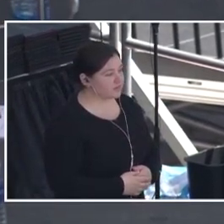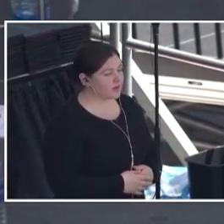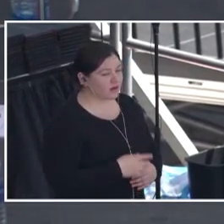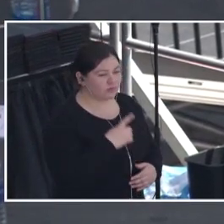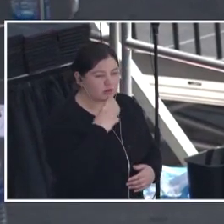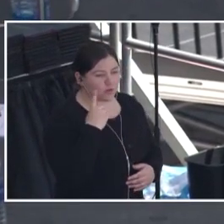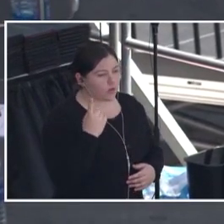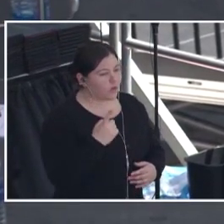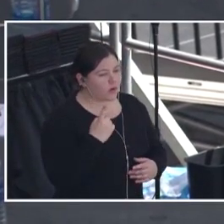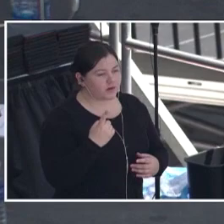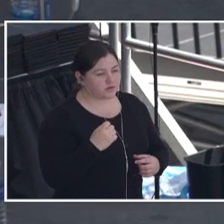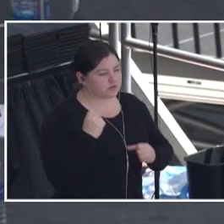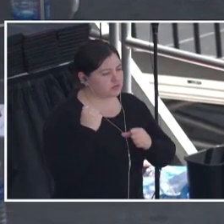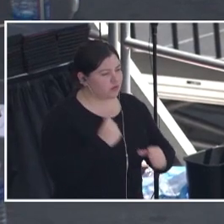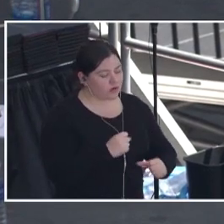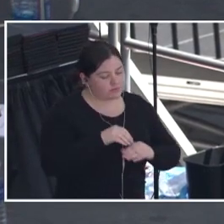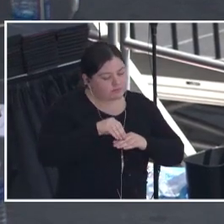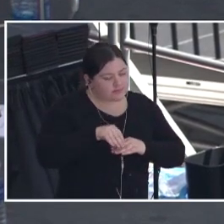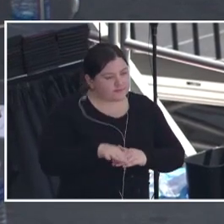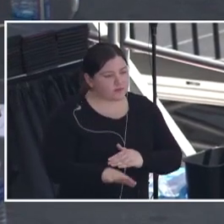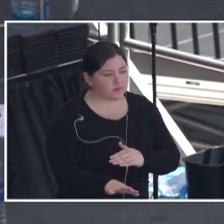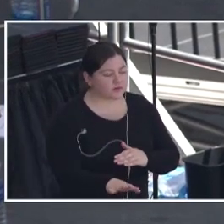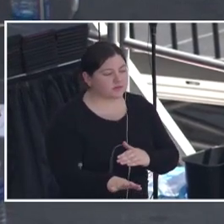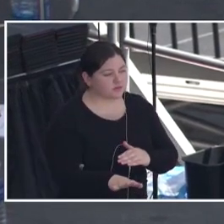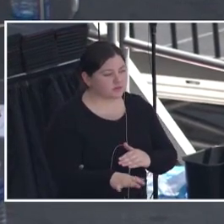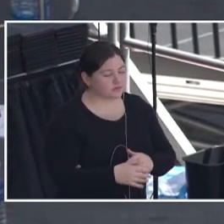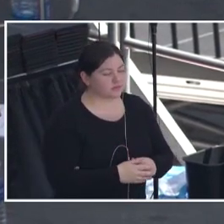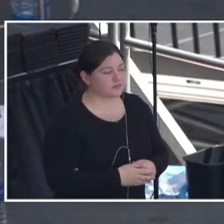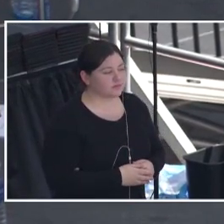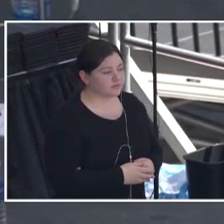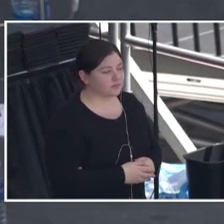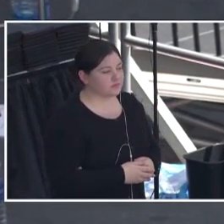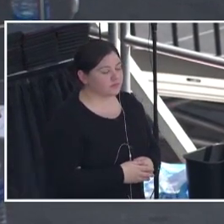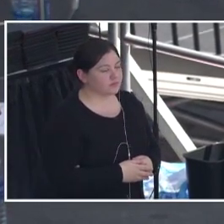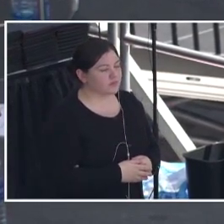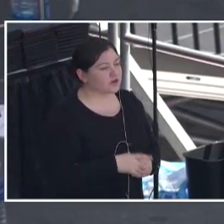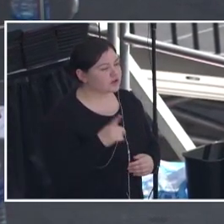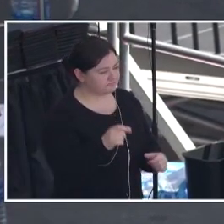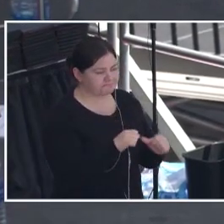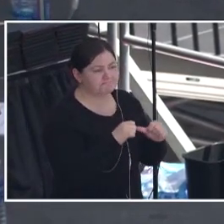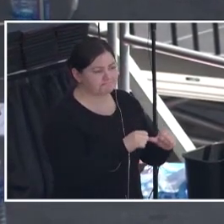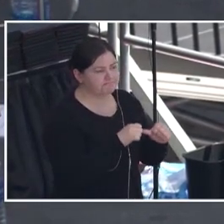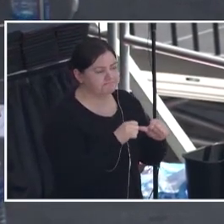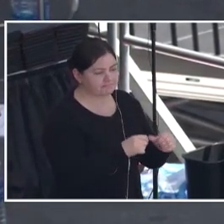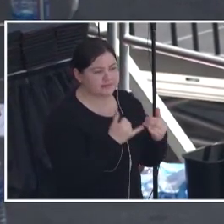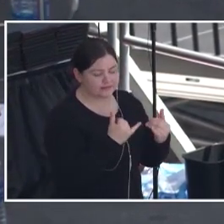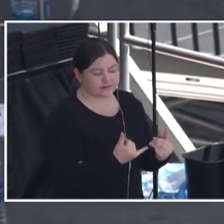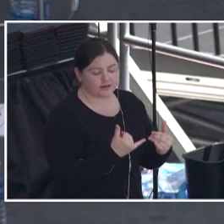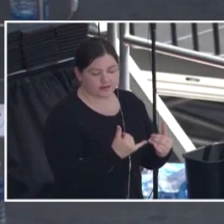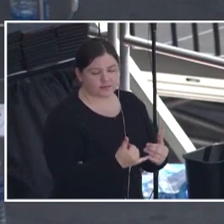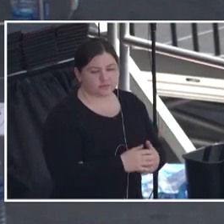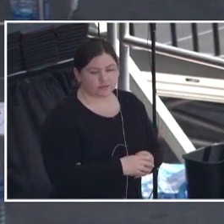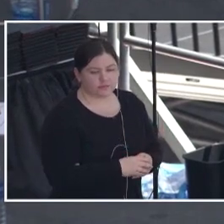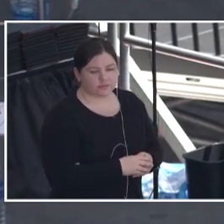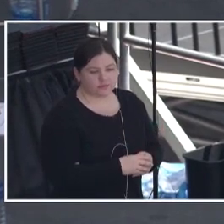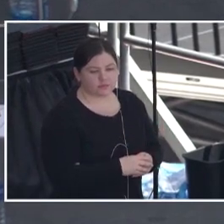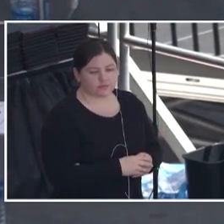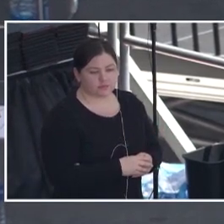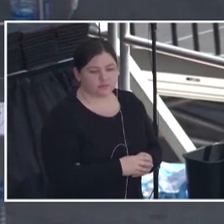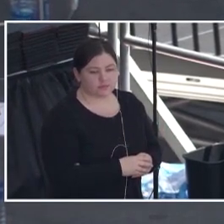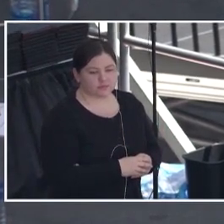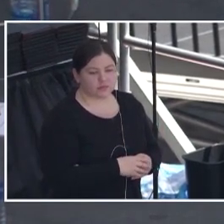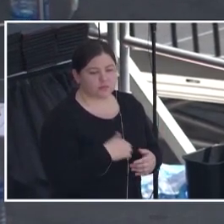them. She continues in that capacity today. It gives me